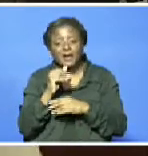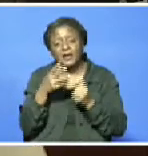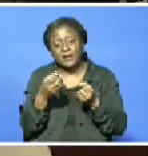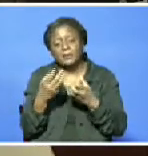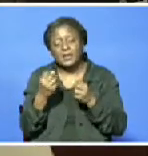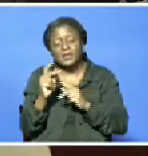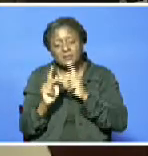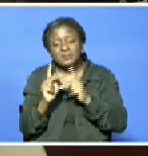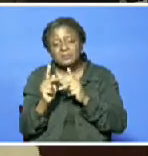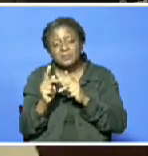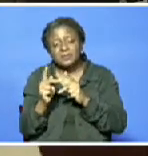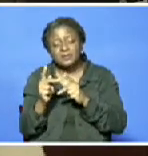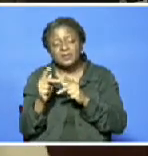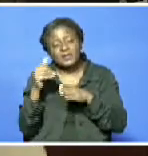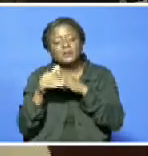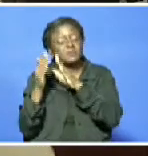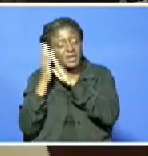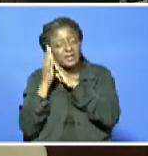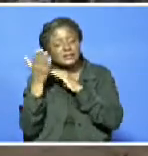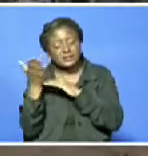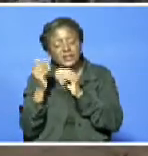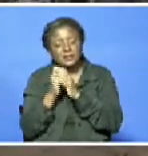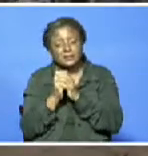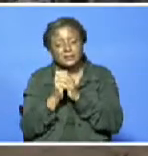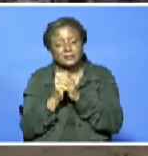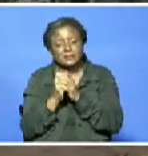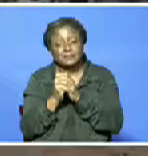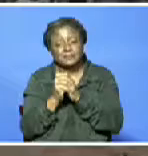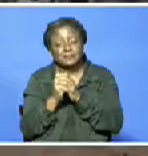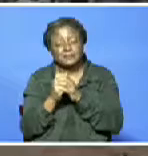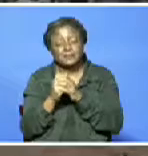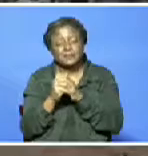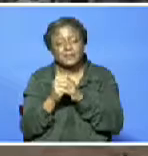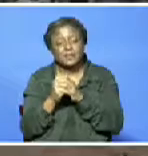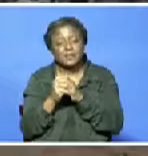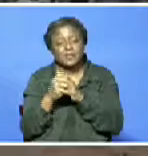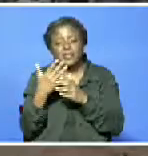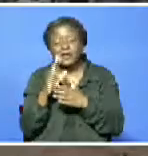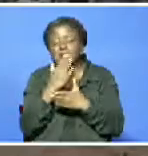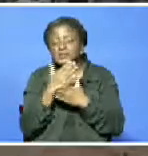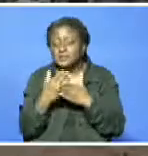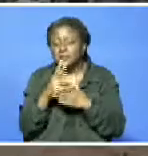it's all predicated on the guests traveling. According to Woods, there are some